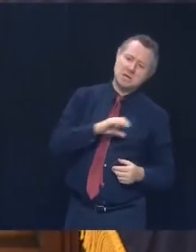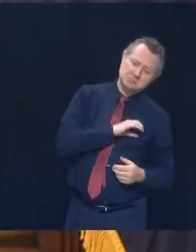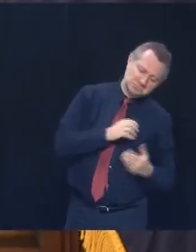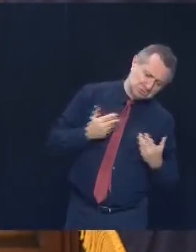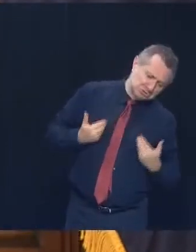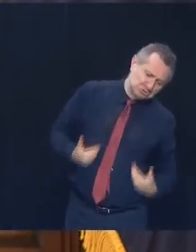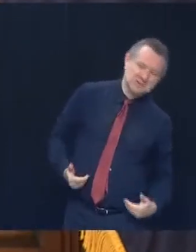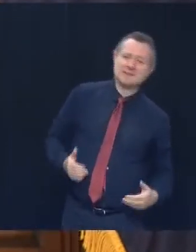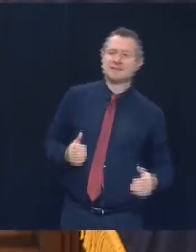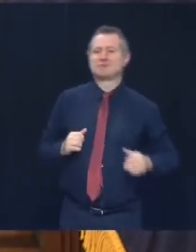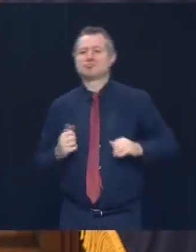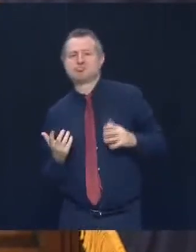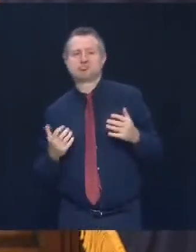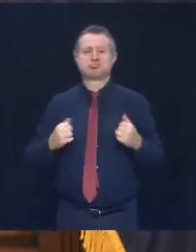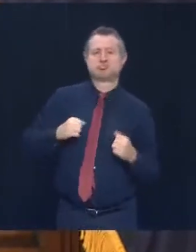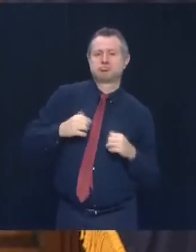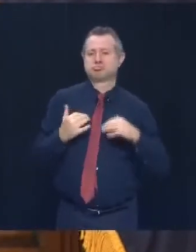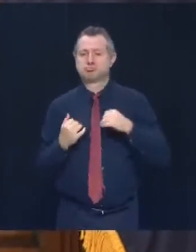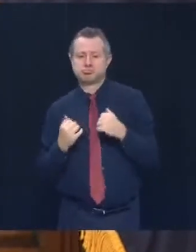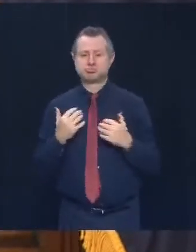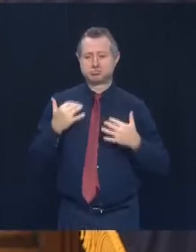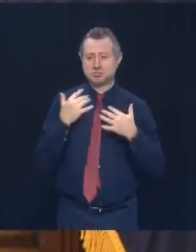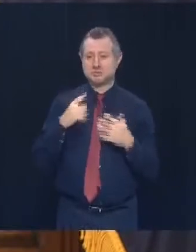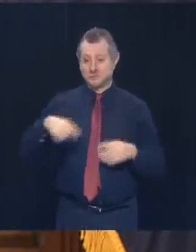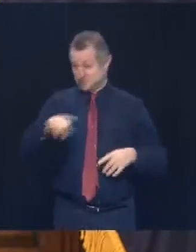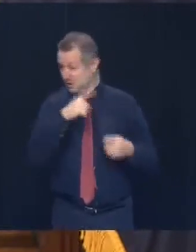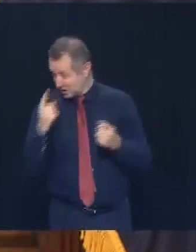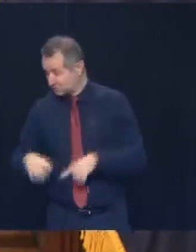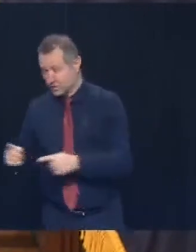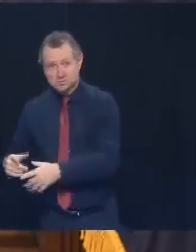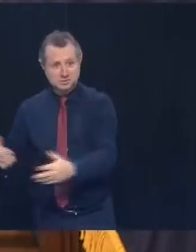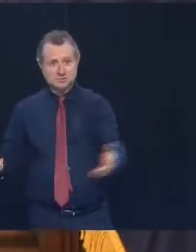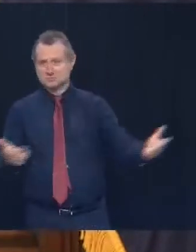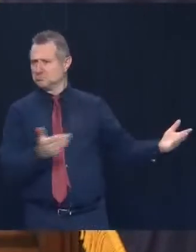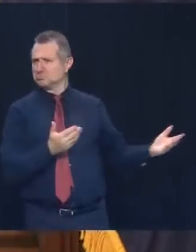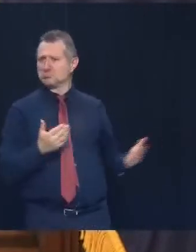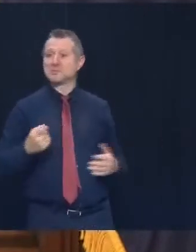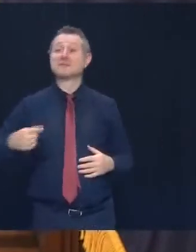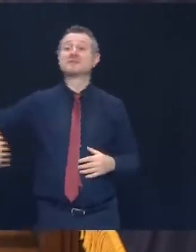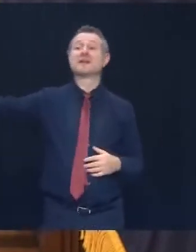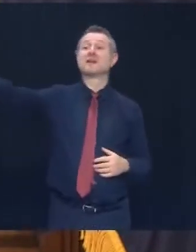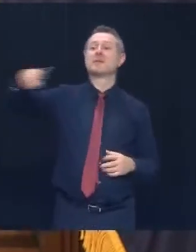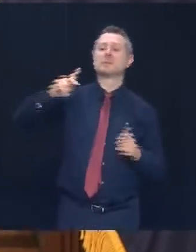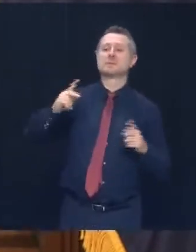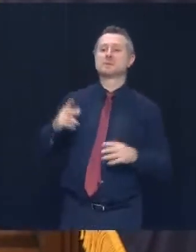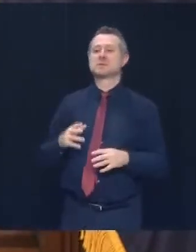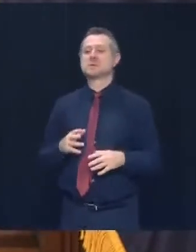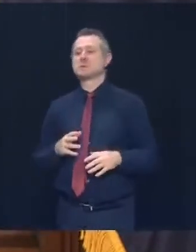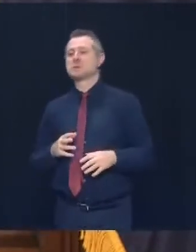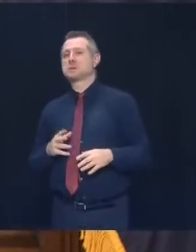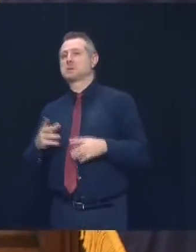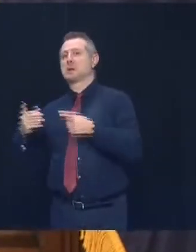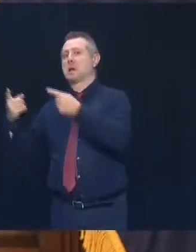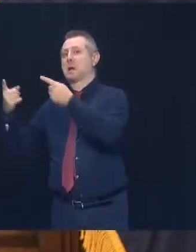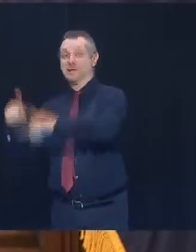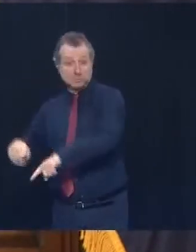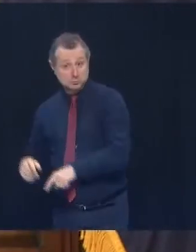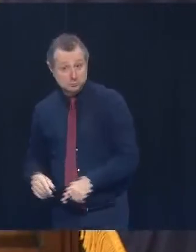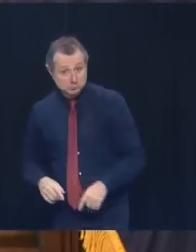throughout. I'm sure you all agree. And they agreed with what I was doing in some ways before I did it.